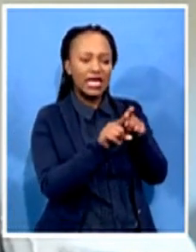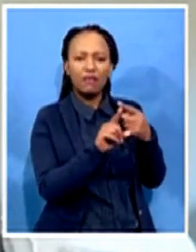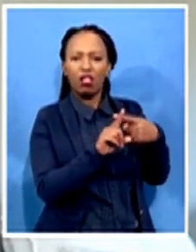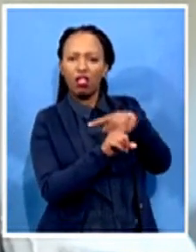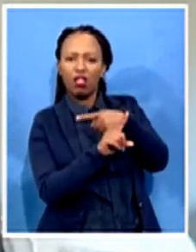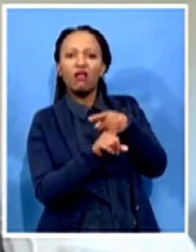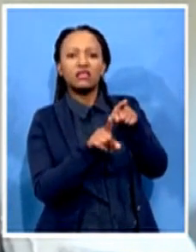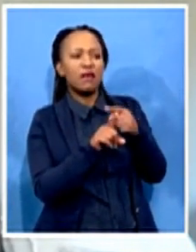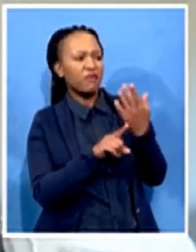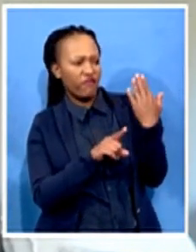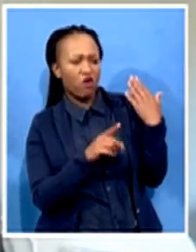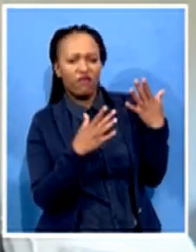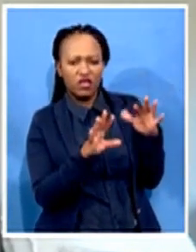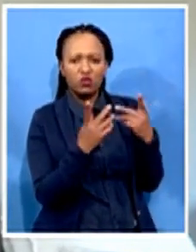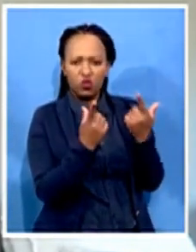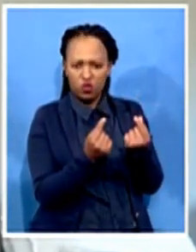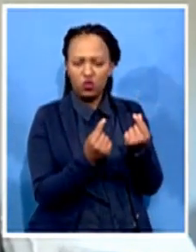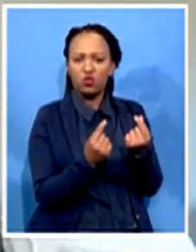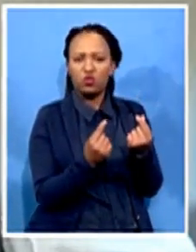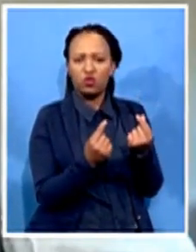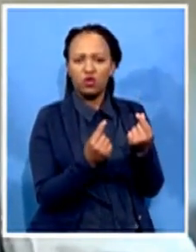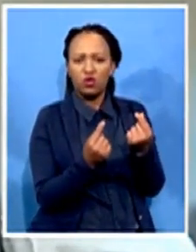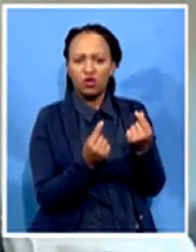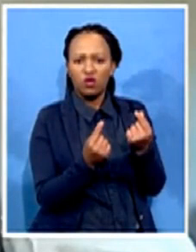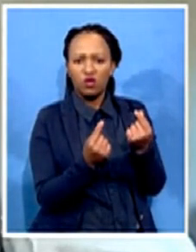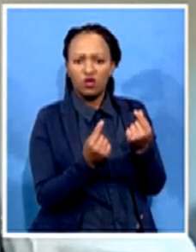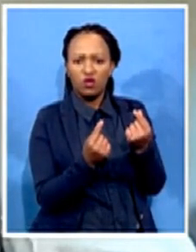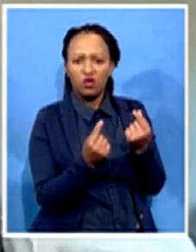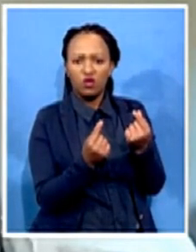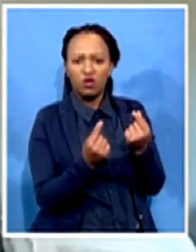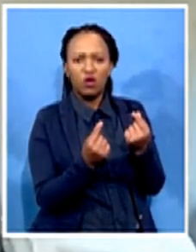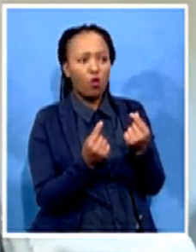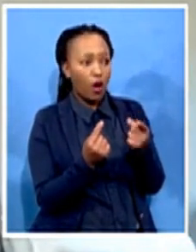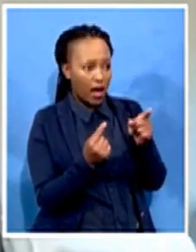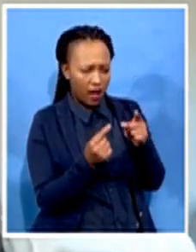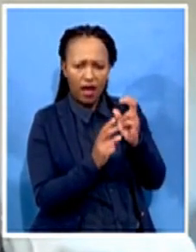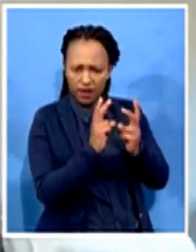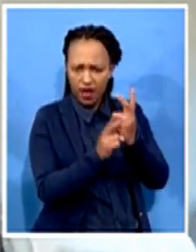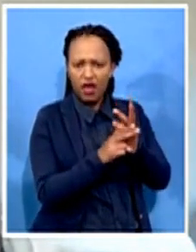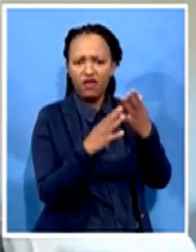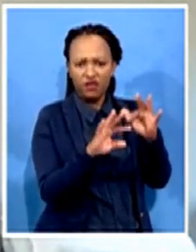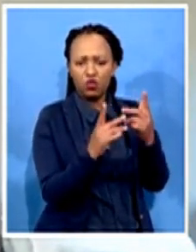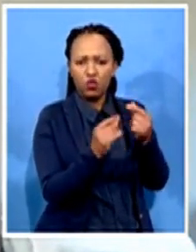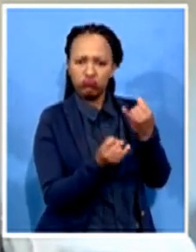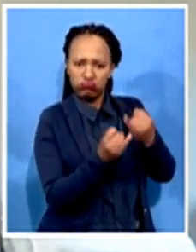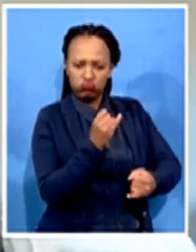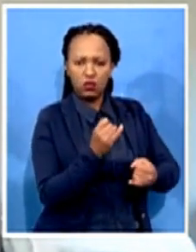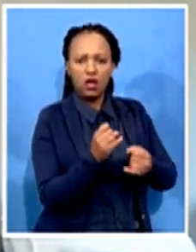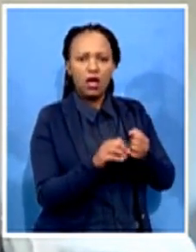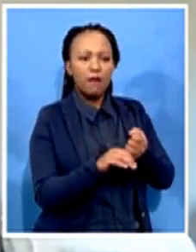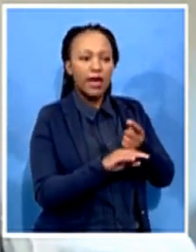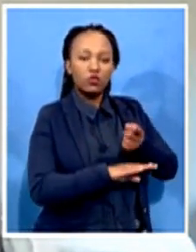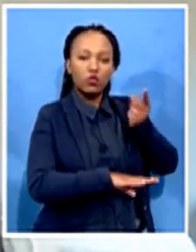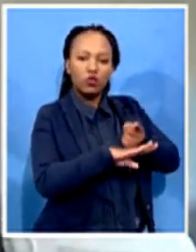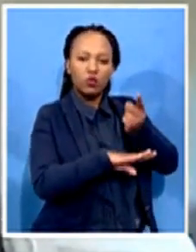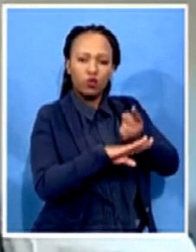she's call it a serial offender. And certainly this reprimand is like a slap on the wrist, and it's